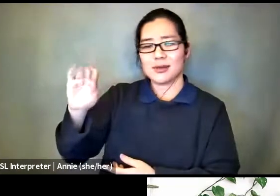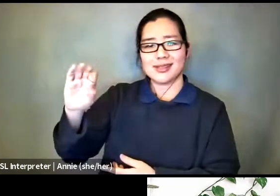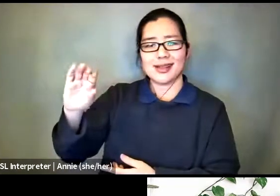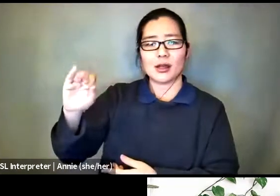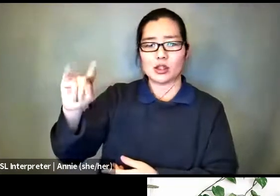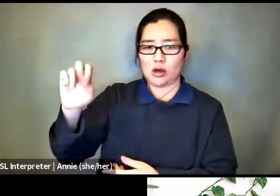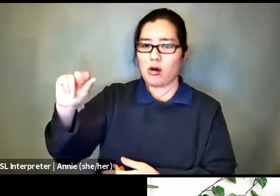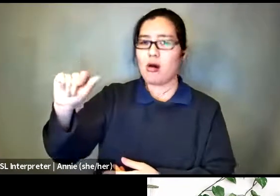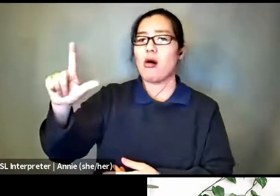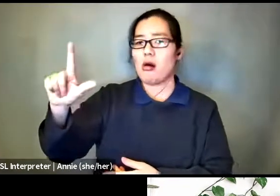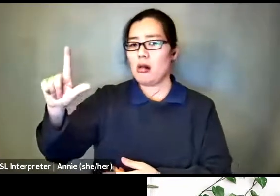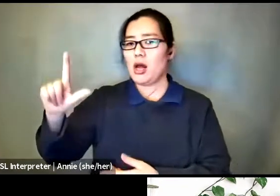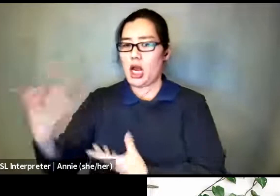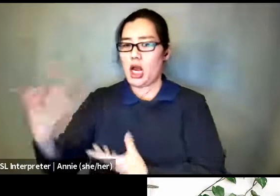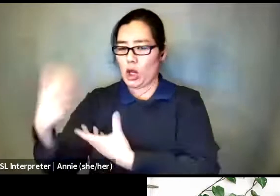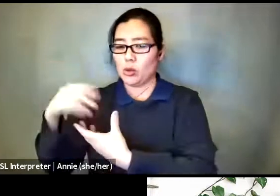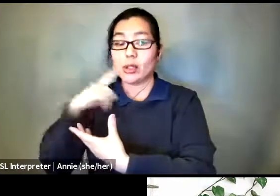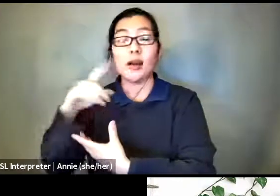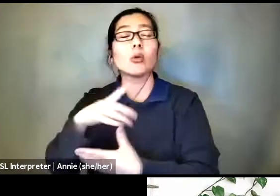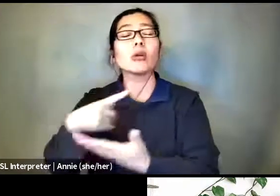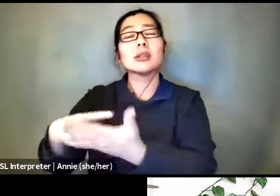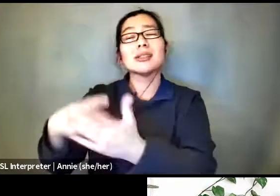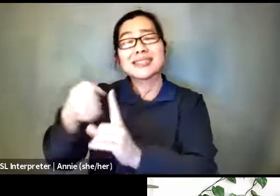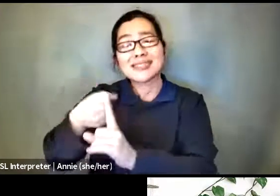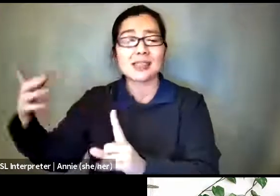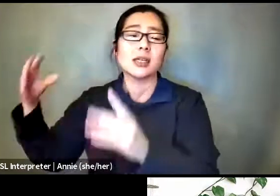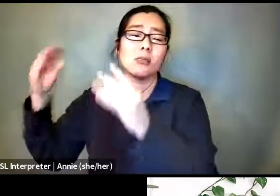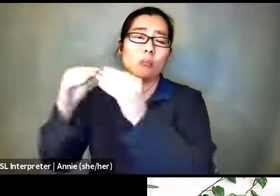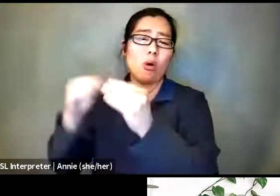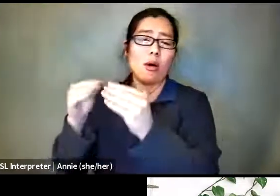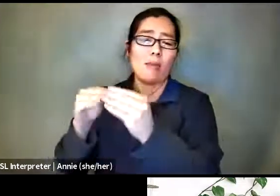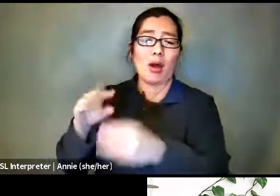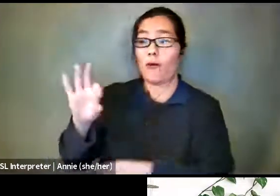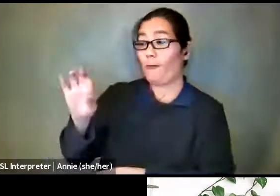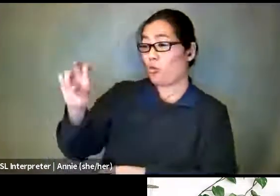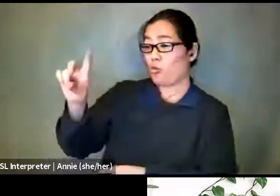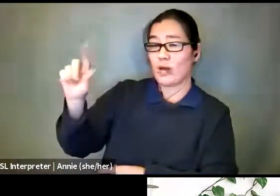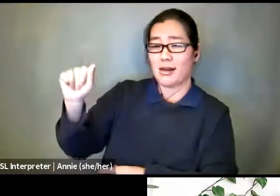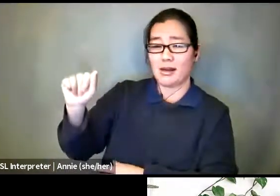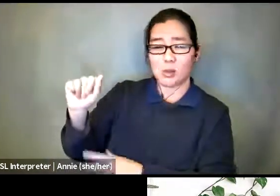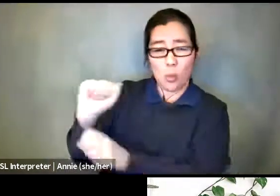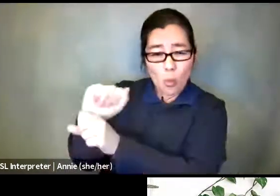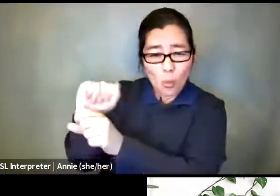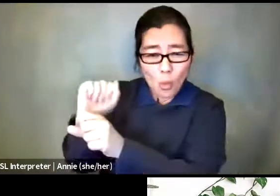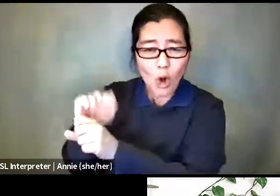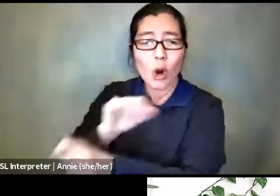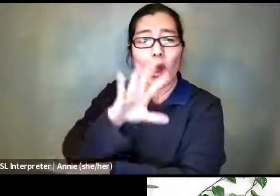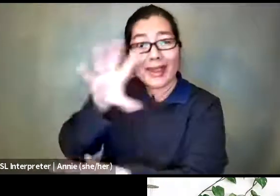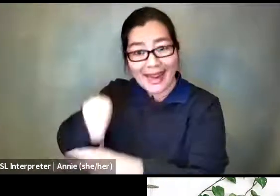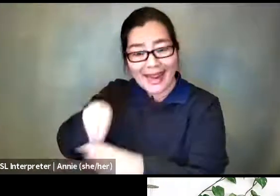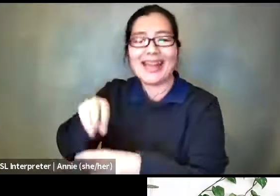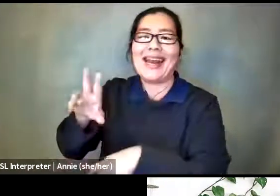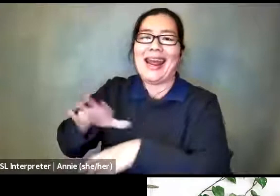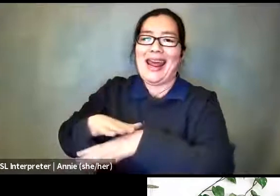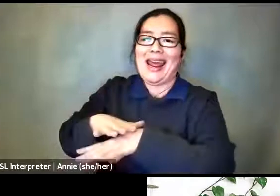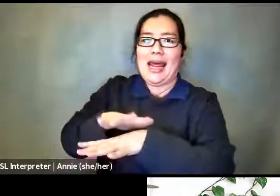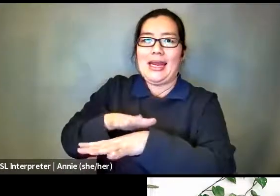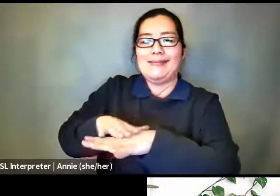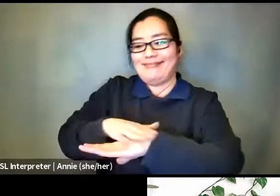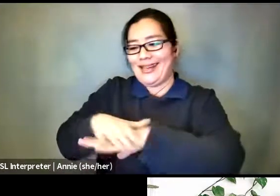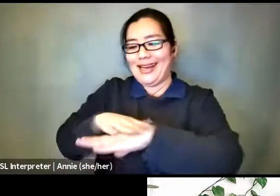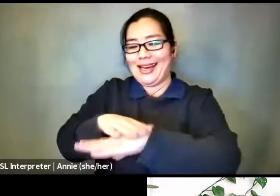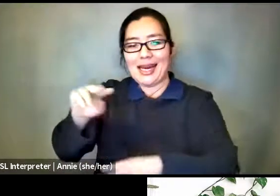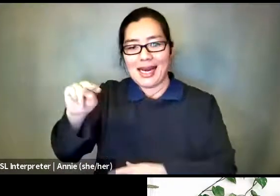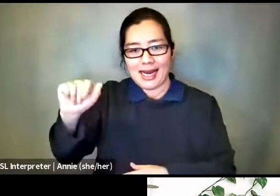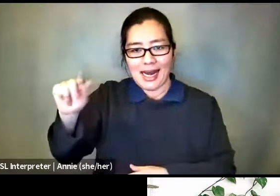science programs in Native communities, and as well as the wider implications of that work. And my hope is that you